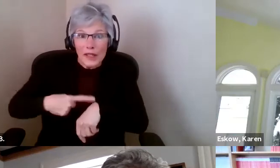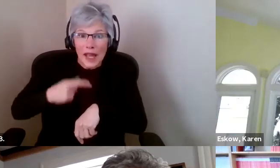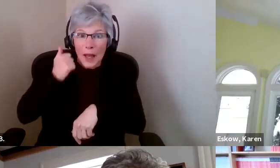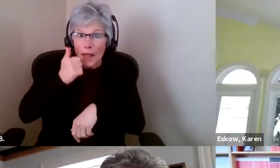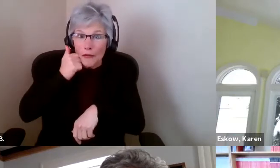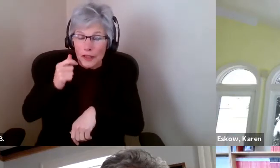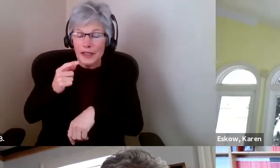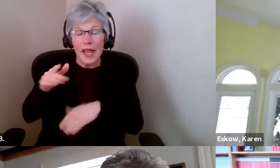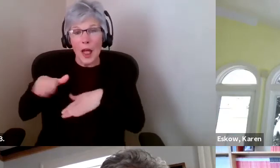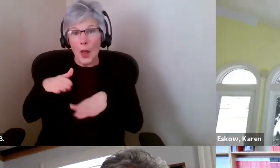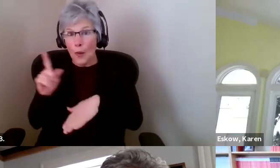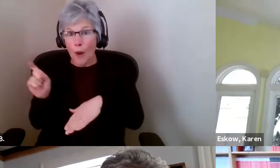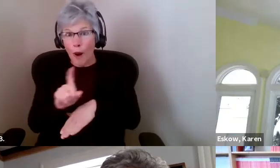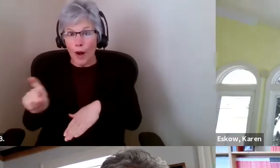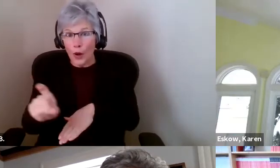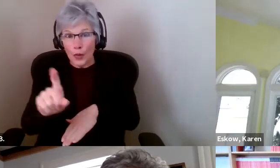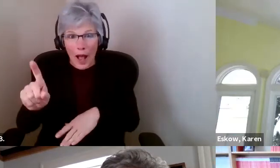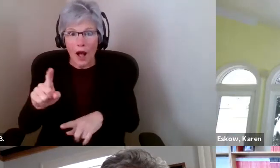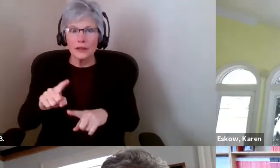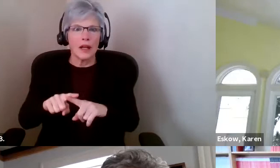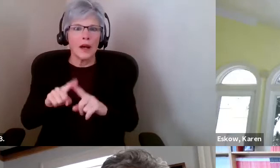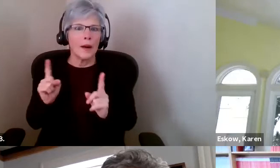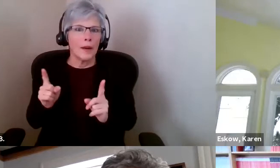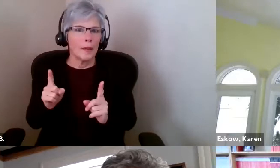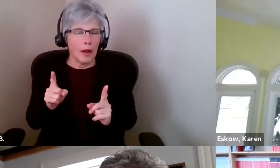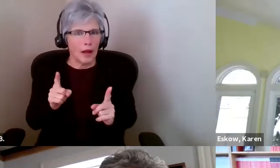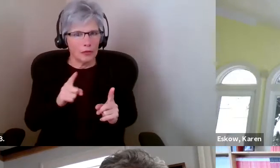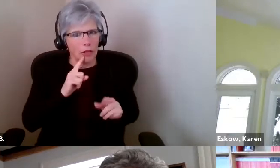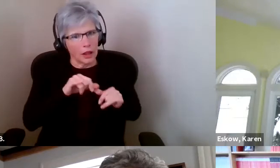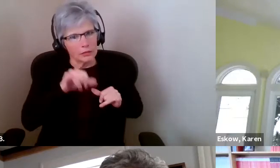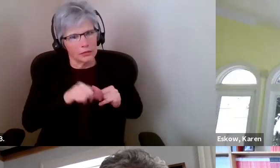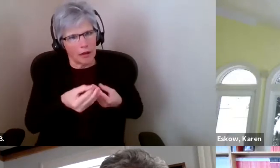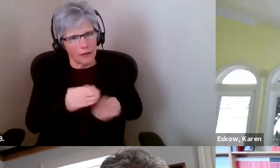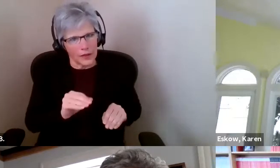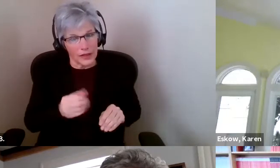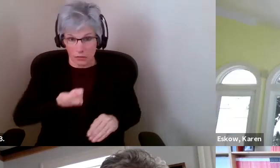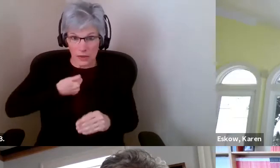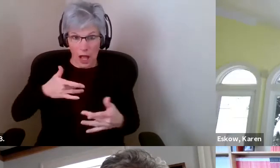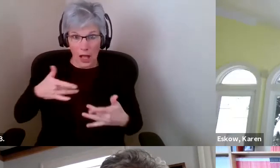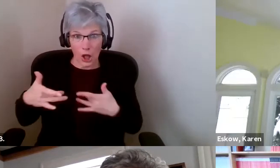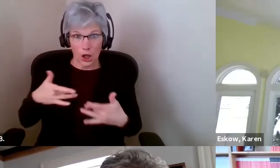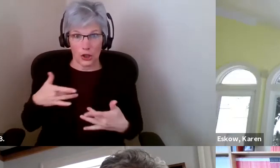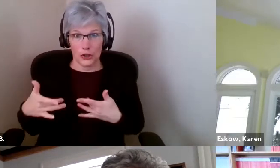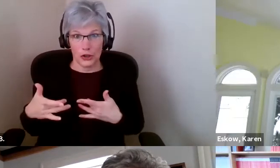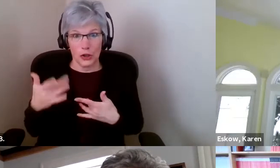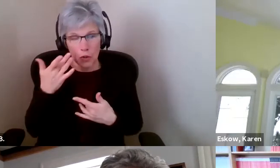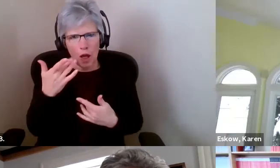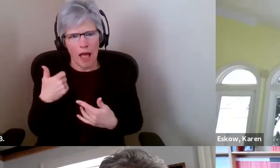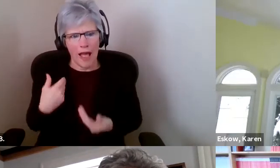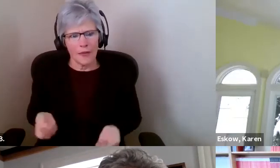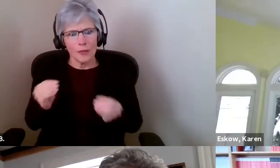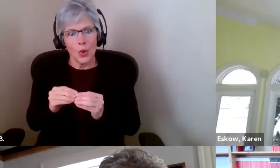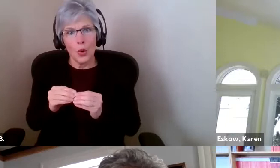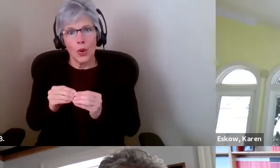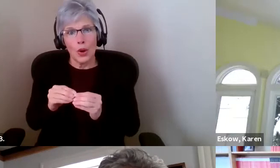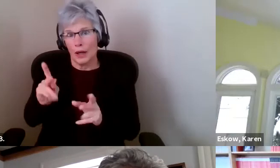always. I'm concerned and I'm not gonna be in a classroom because suddenly we're gonna have all these additional people and then young people